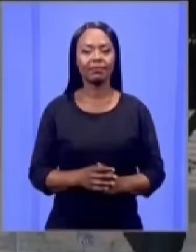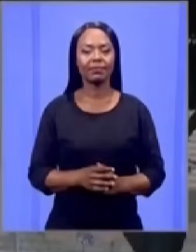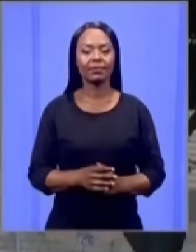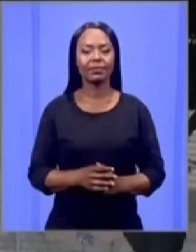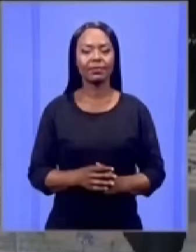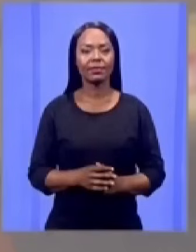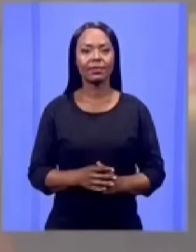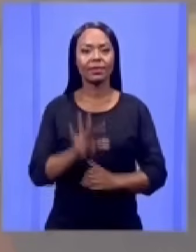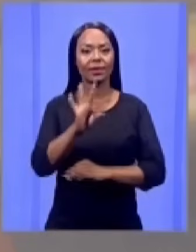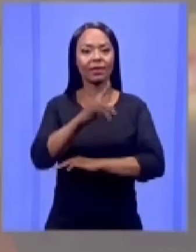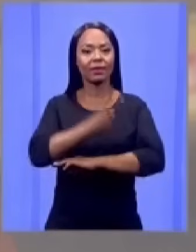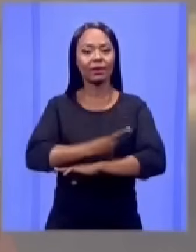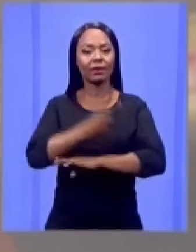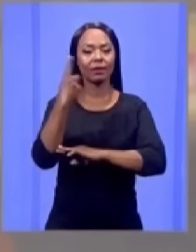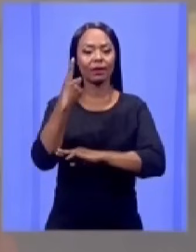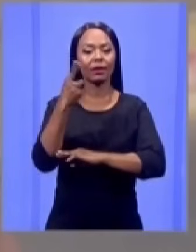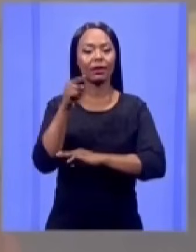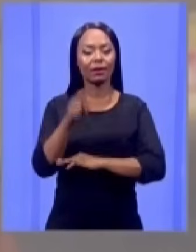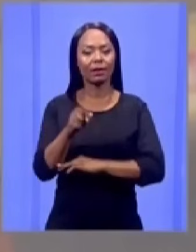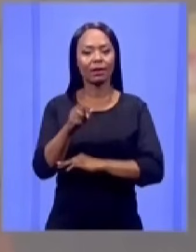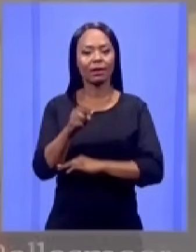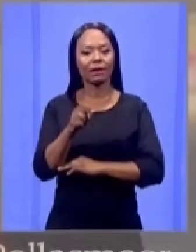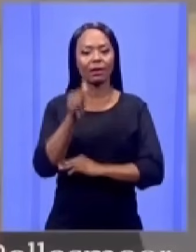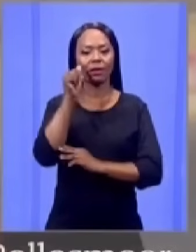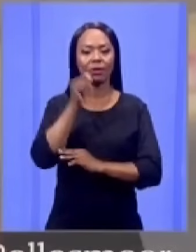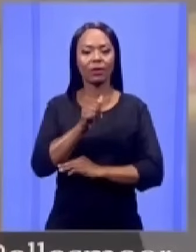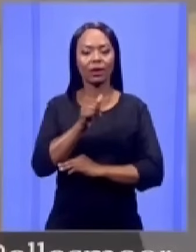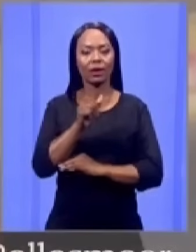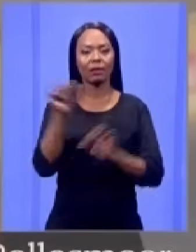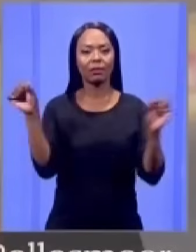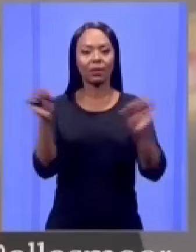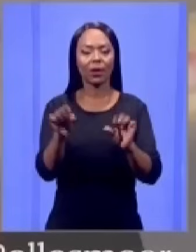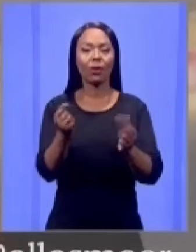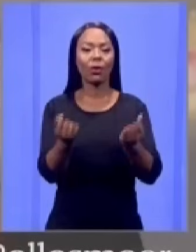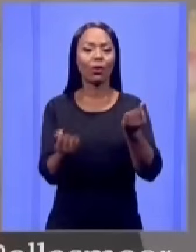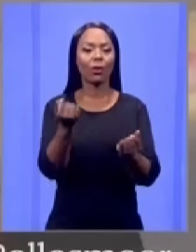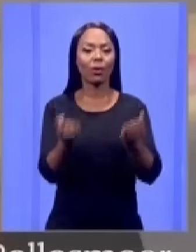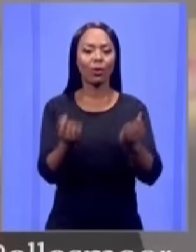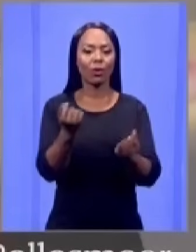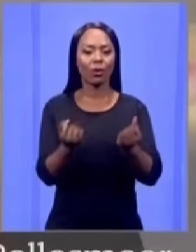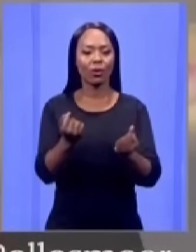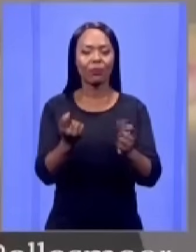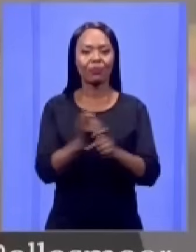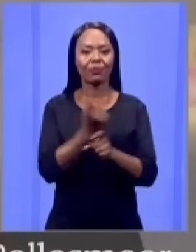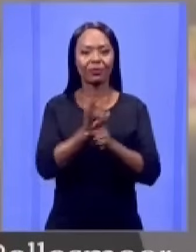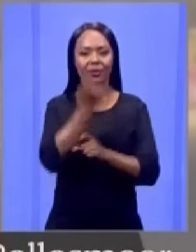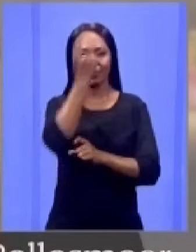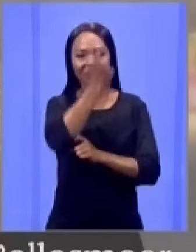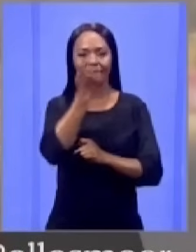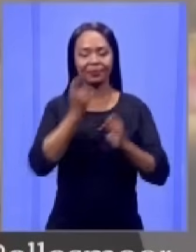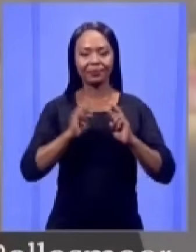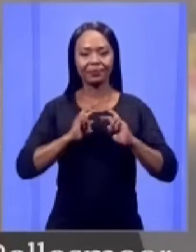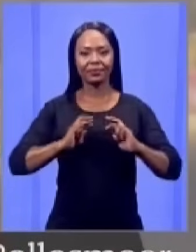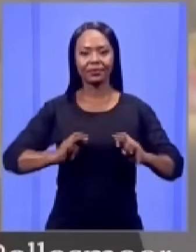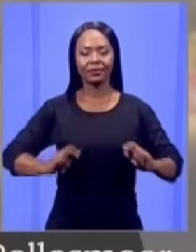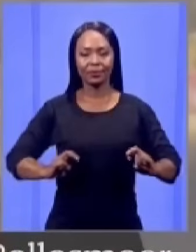Each and every day when our remandees come back from court, we screen them,